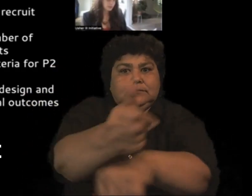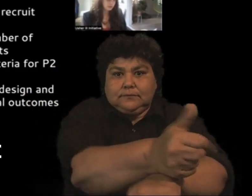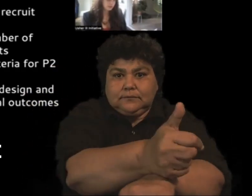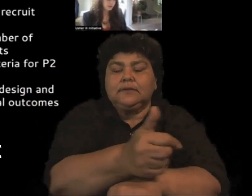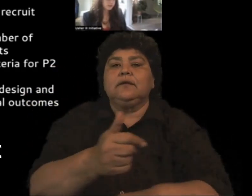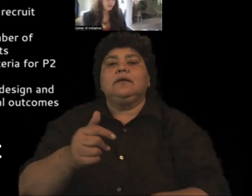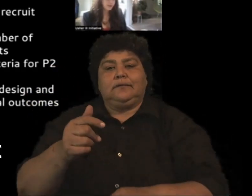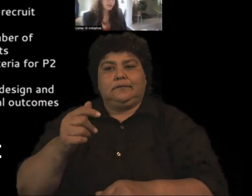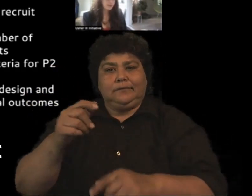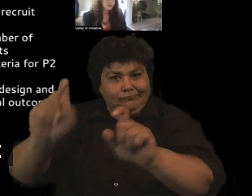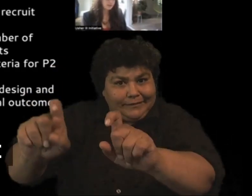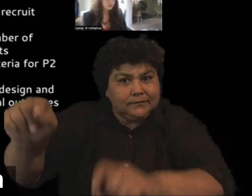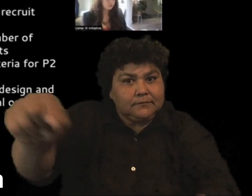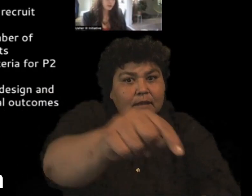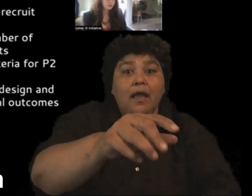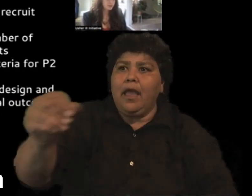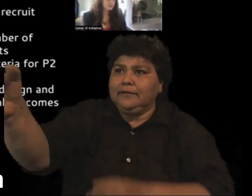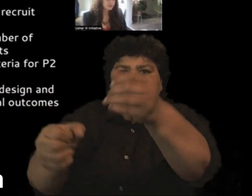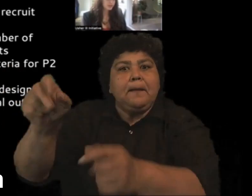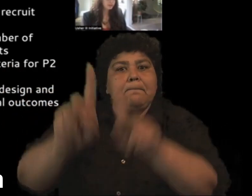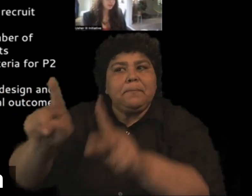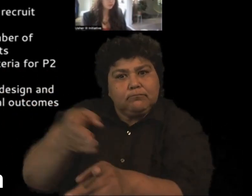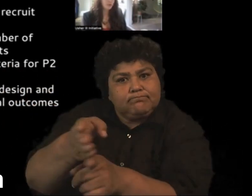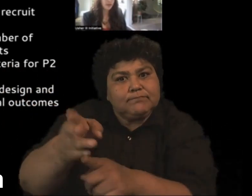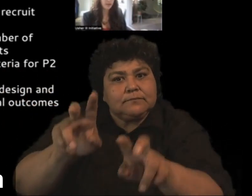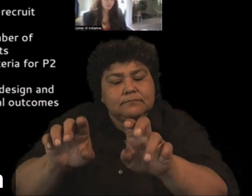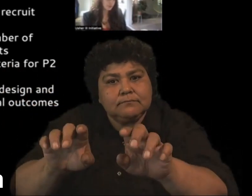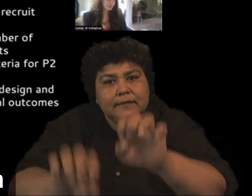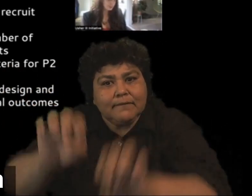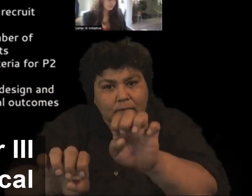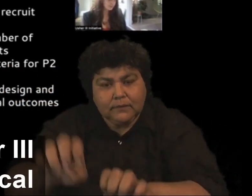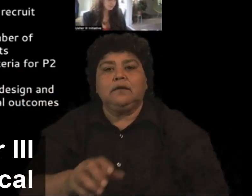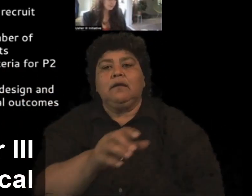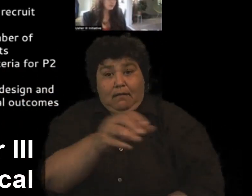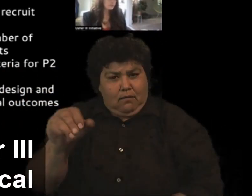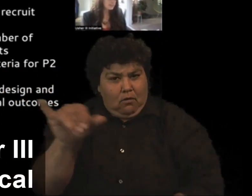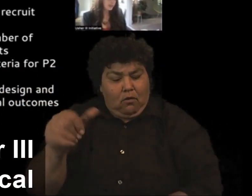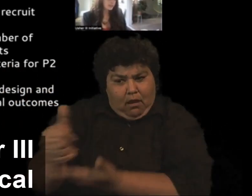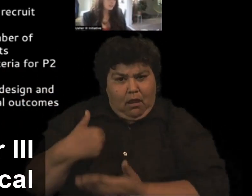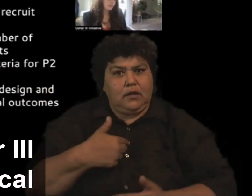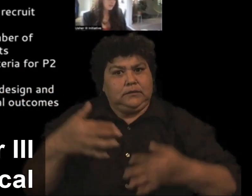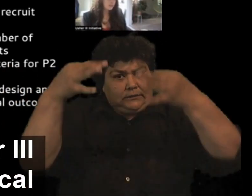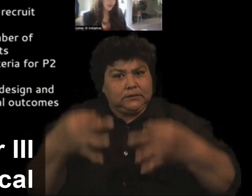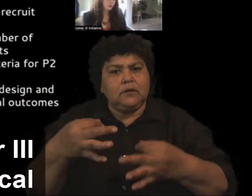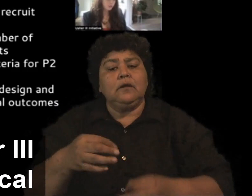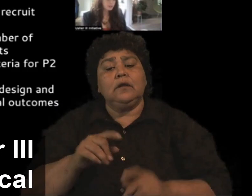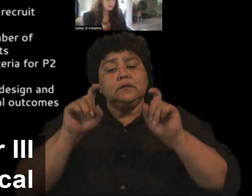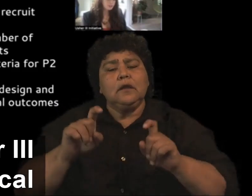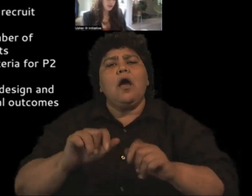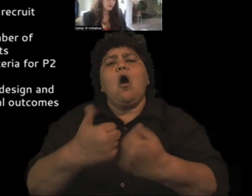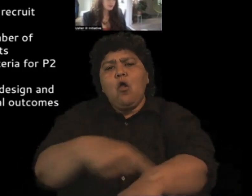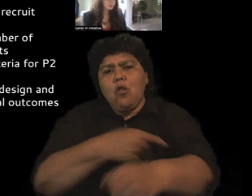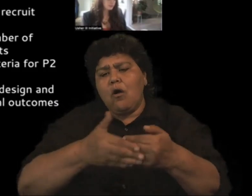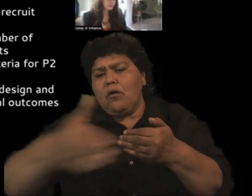progression, and defining necessary trial duration and clinical trial endpoints. To this end, we have begun outreach to